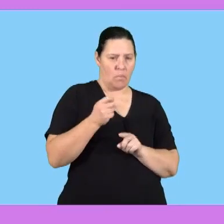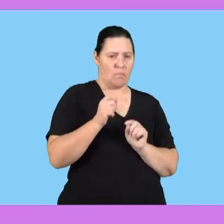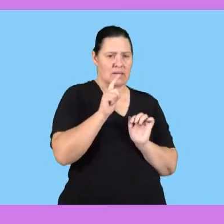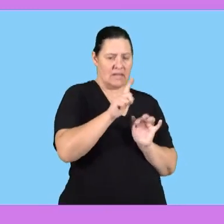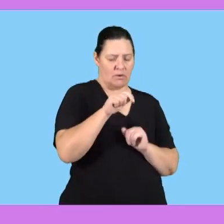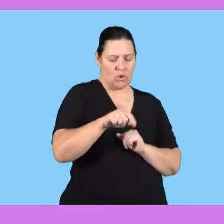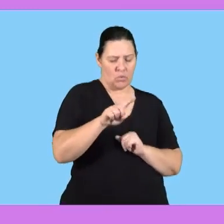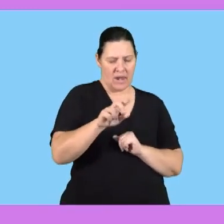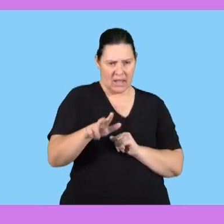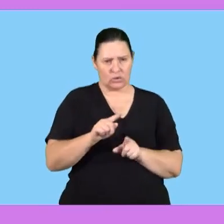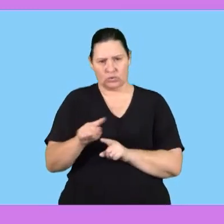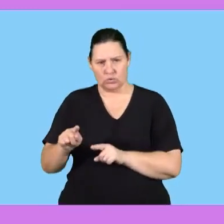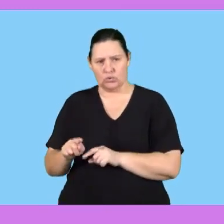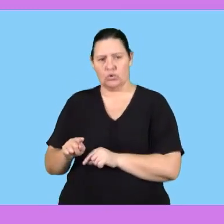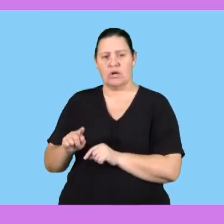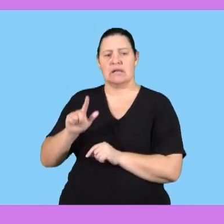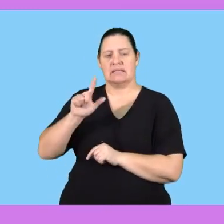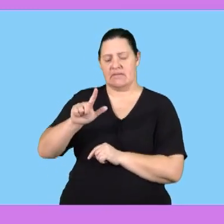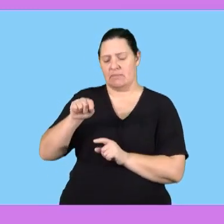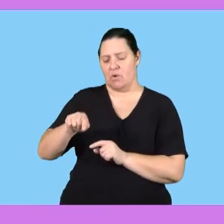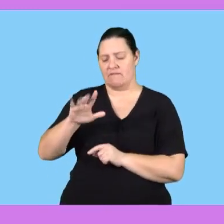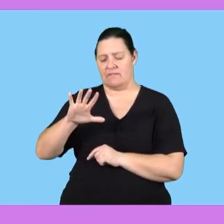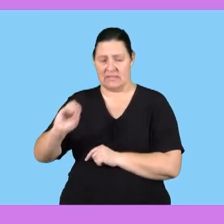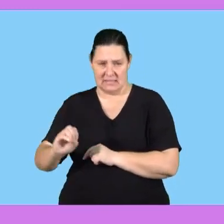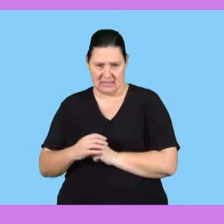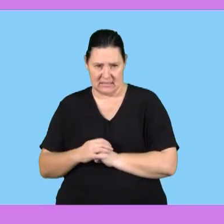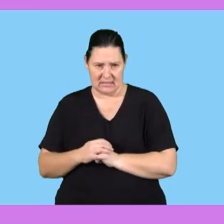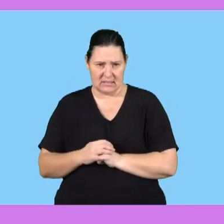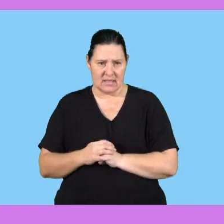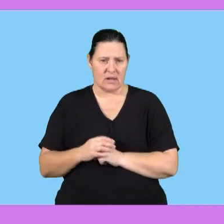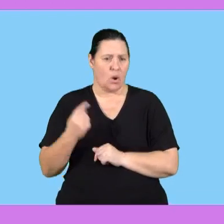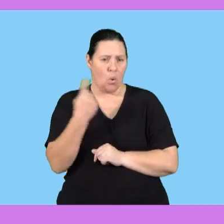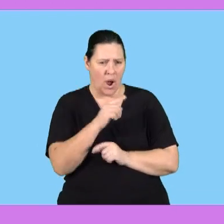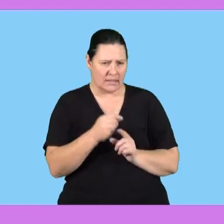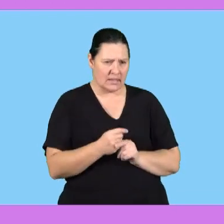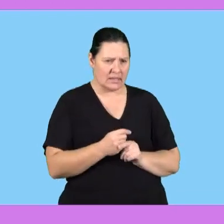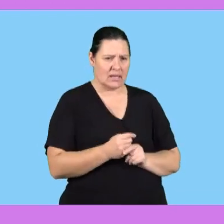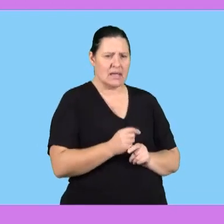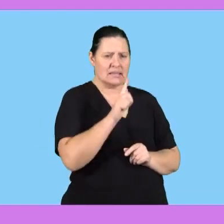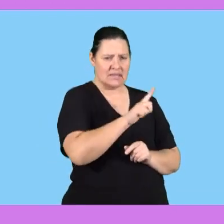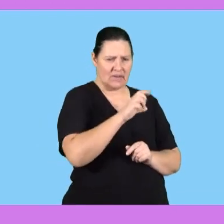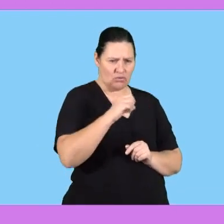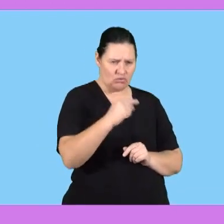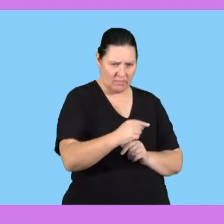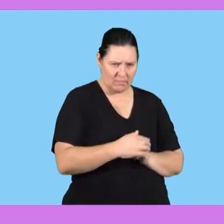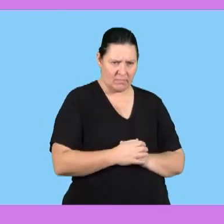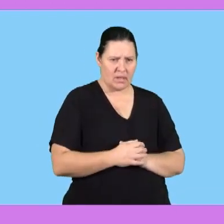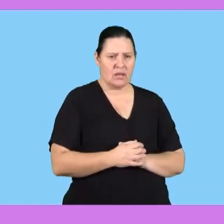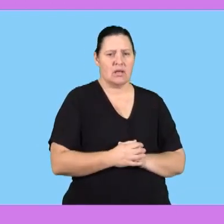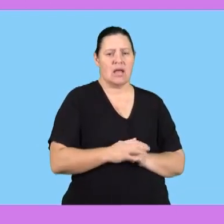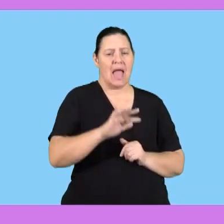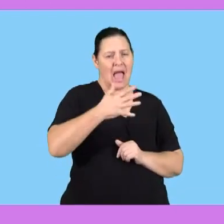7 Rand 18 cents to 7 Rand 15 cents. Then what happens to the white bread, 700 gram, the average